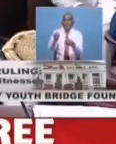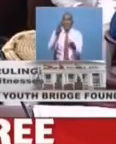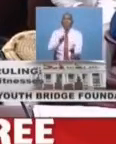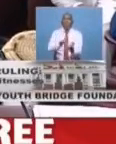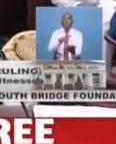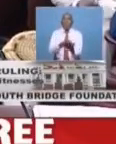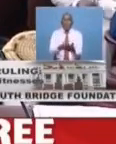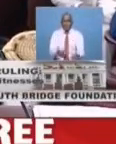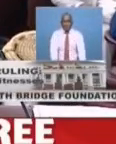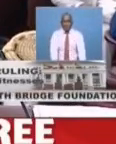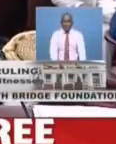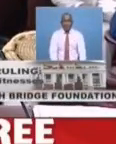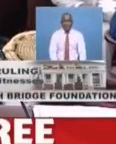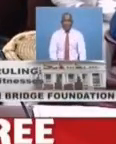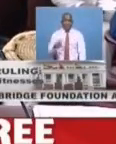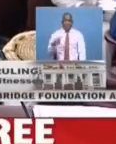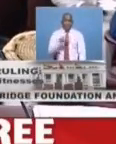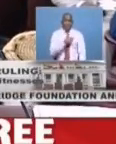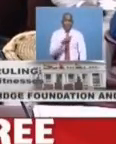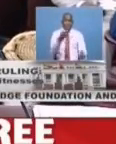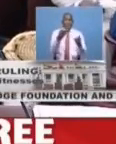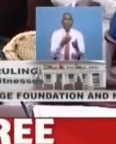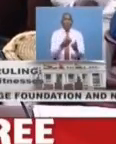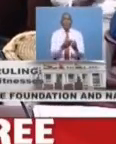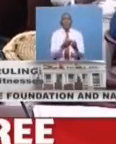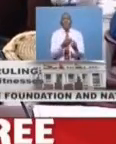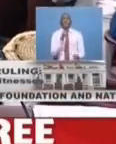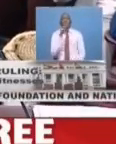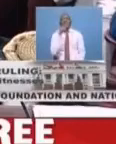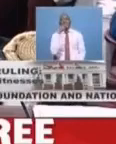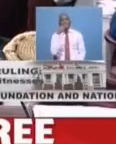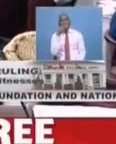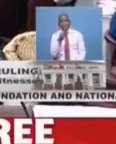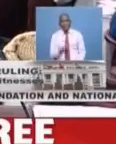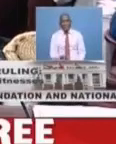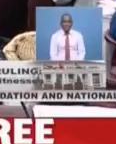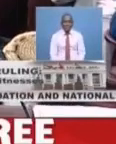We sought to indicate that